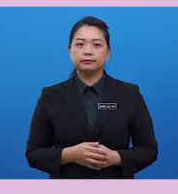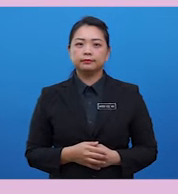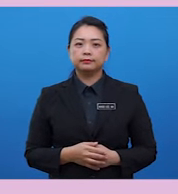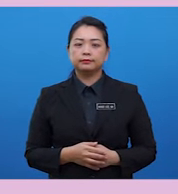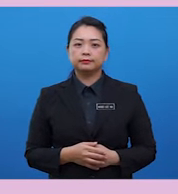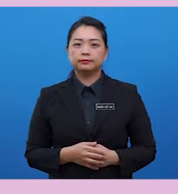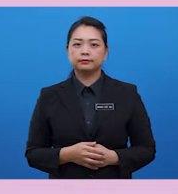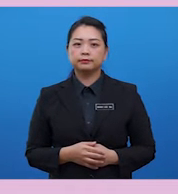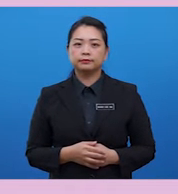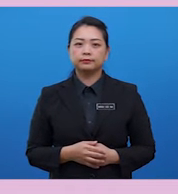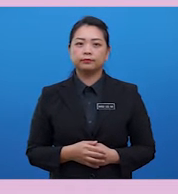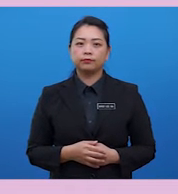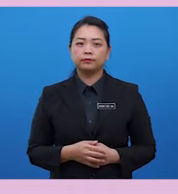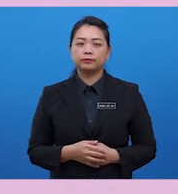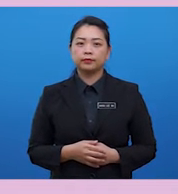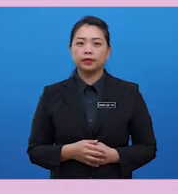8.